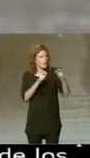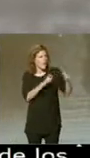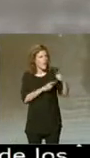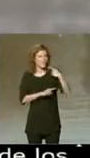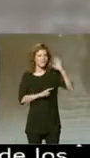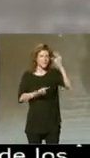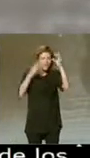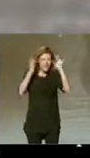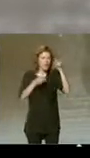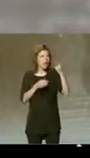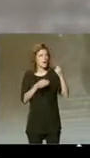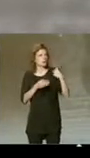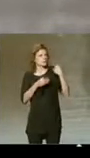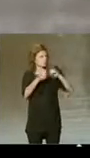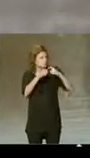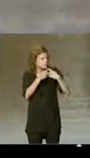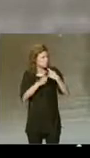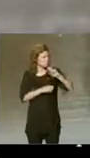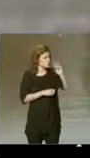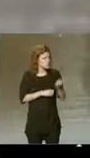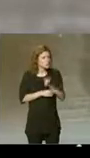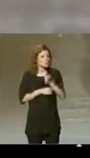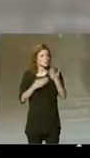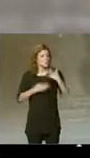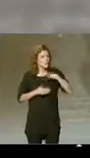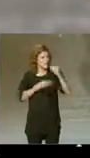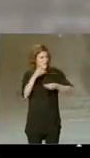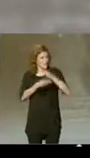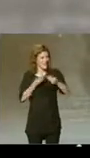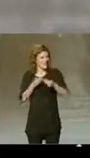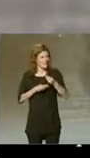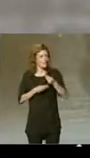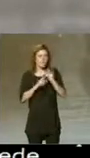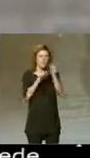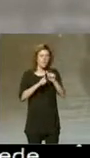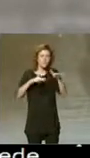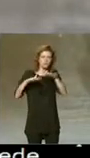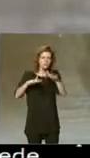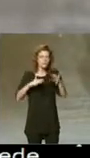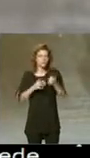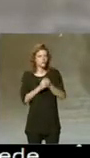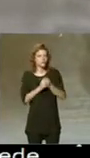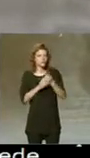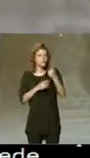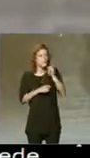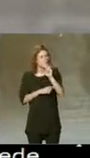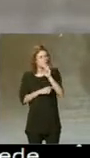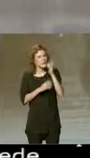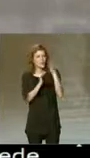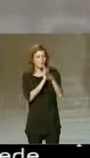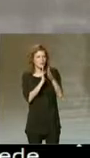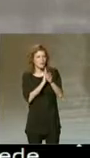who believe they can contribute, and they do it voluntarily. But again, it is very